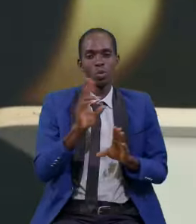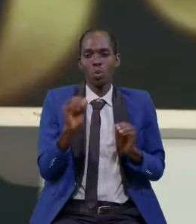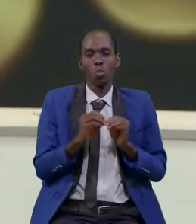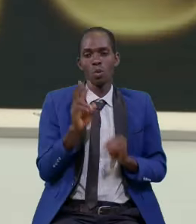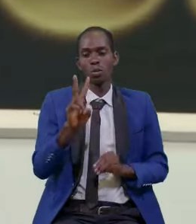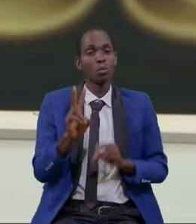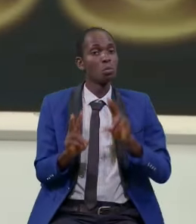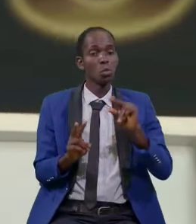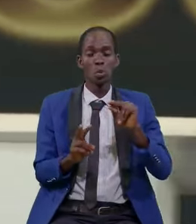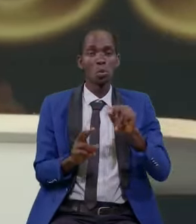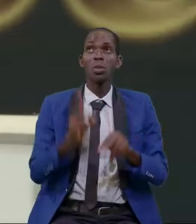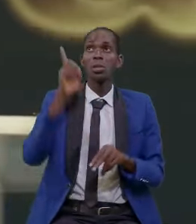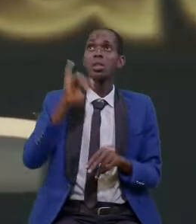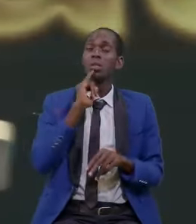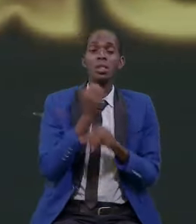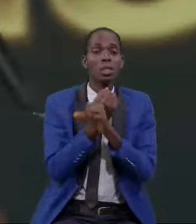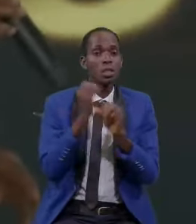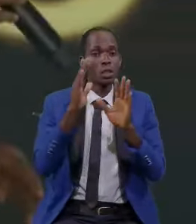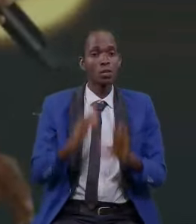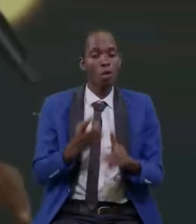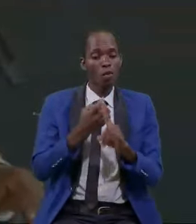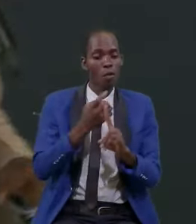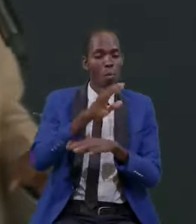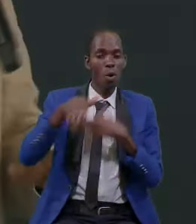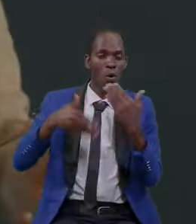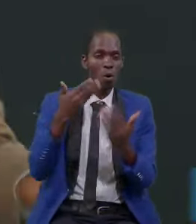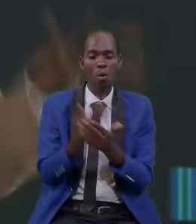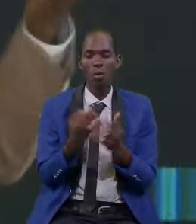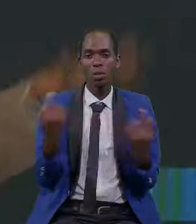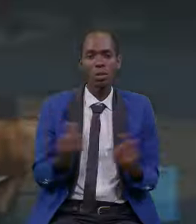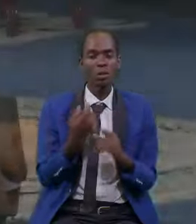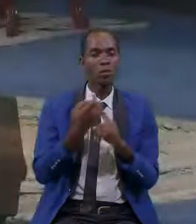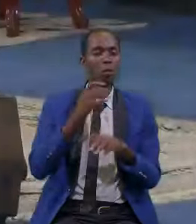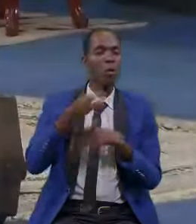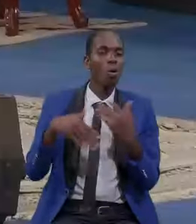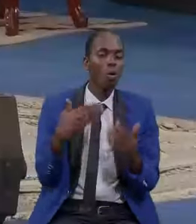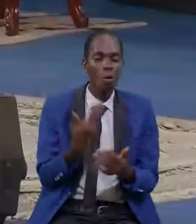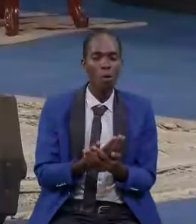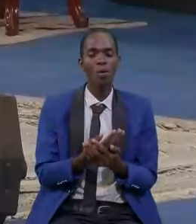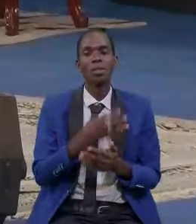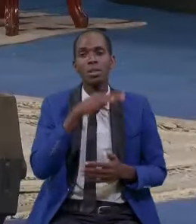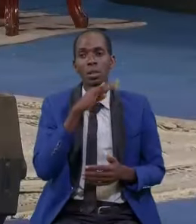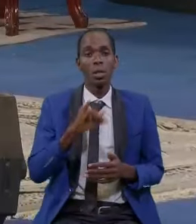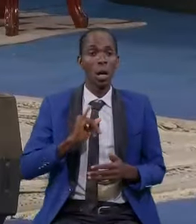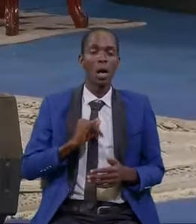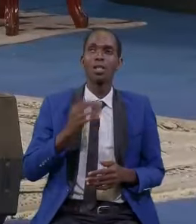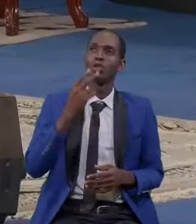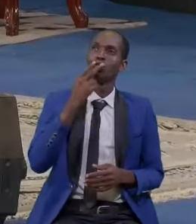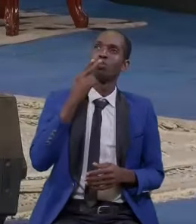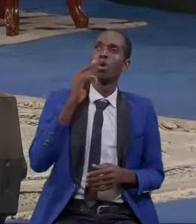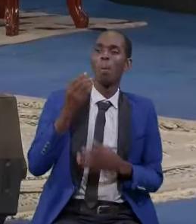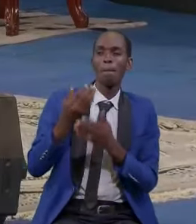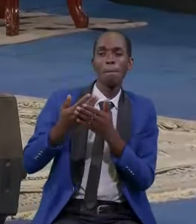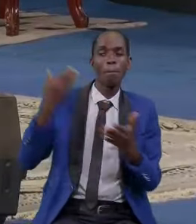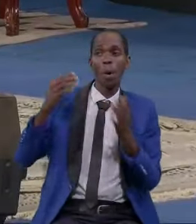from all sin, from all iniquity. Not that I was smoking much before, but I'm smoking just a little now.